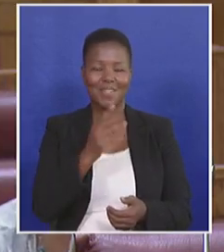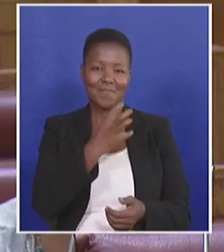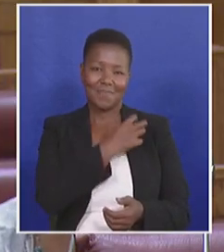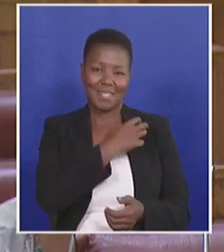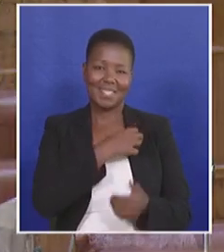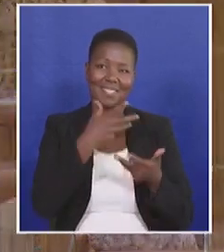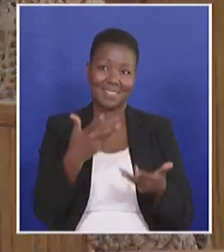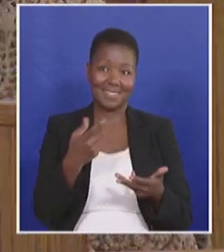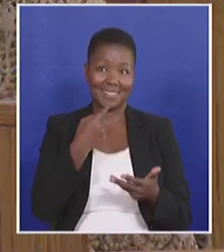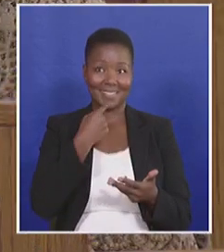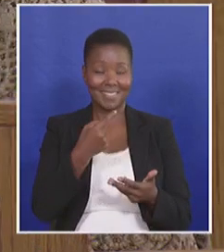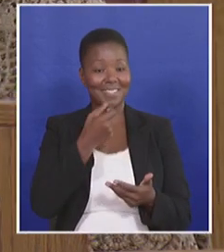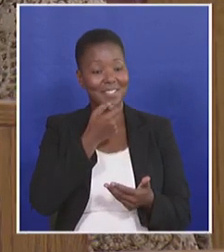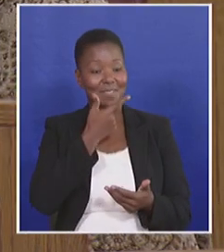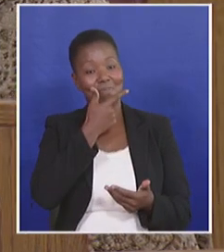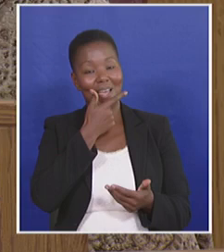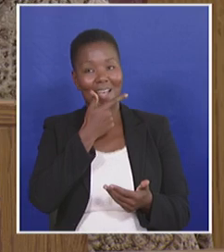we strike off the smiling part.